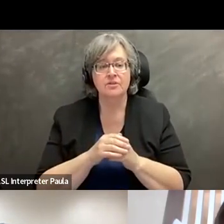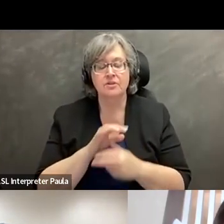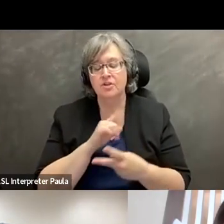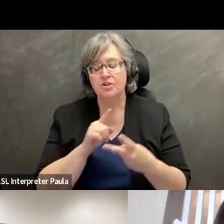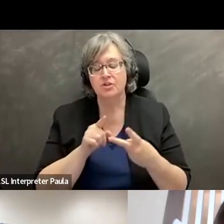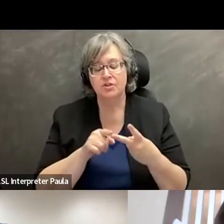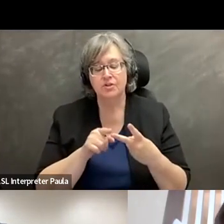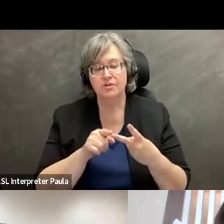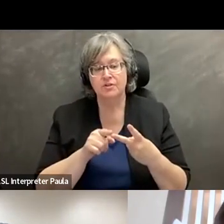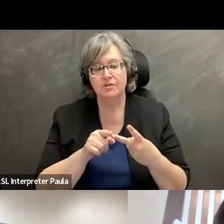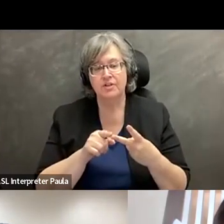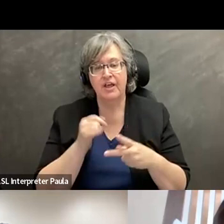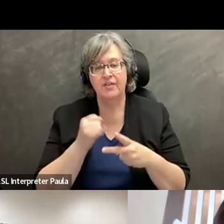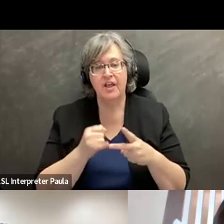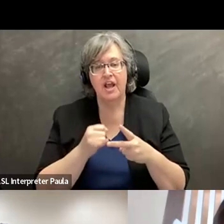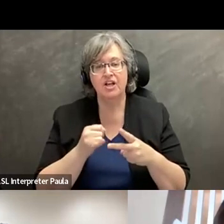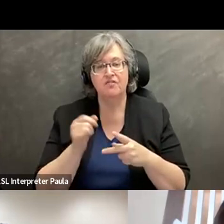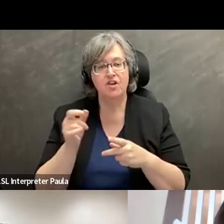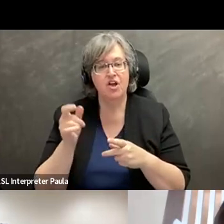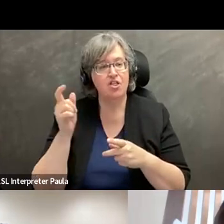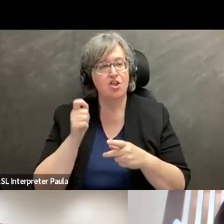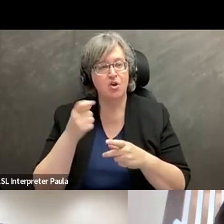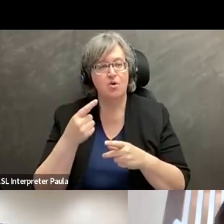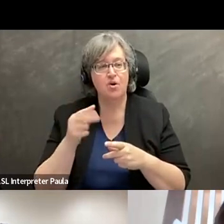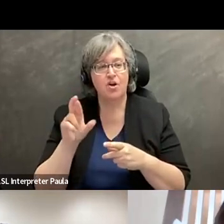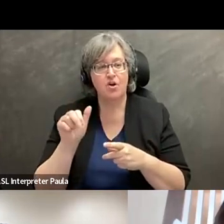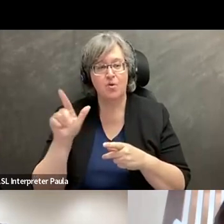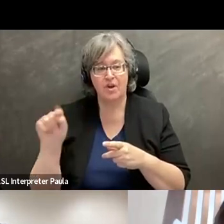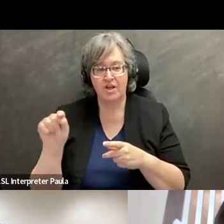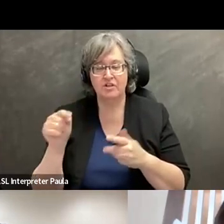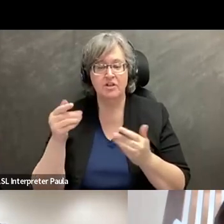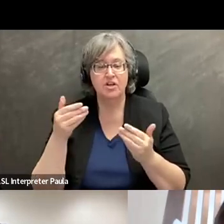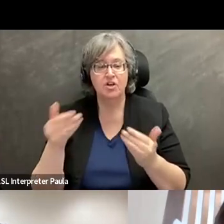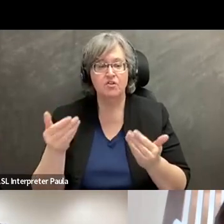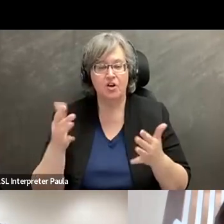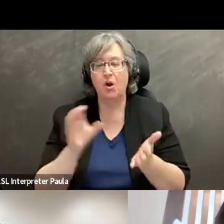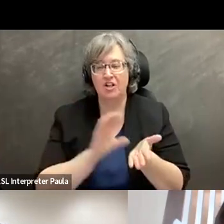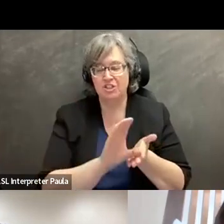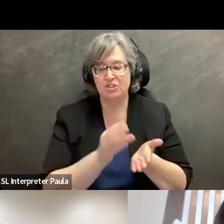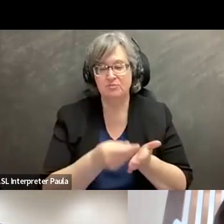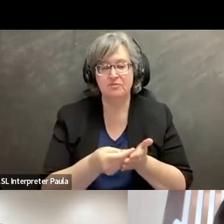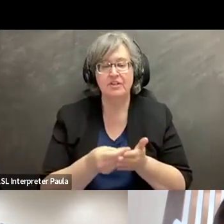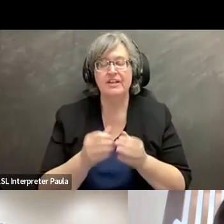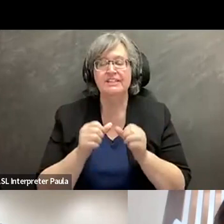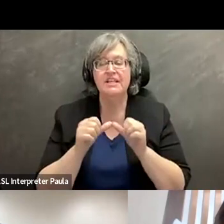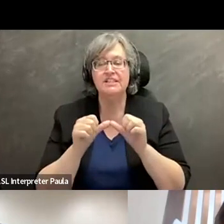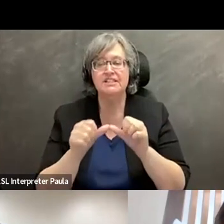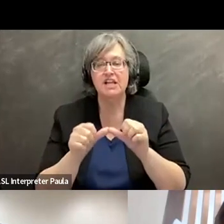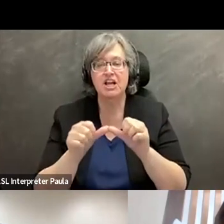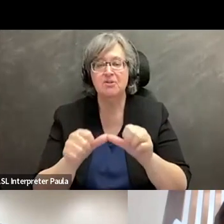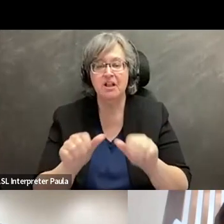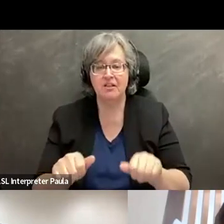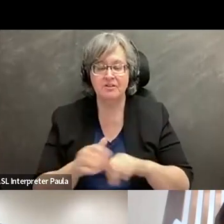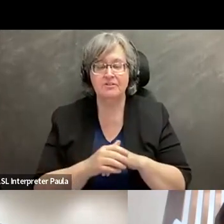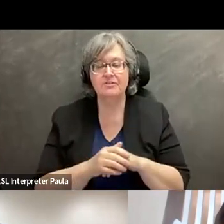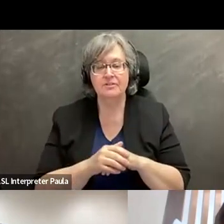then sort of at the end of the grant and moving forward once the funds were dispersed, sustainability. So,